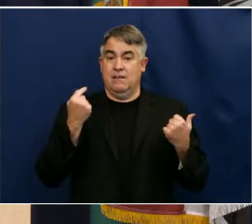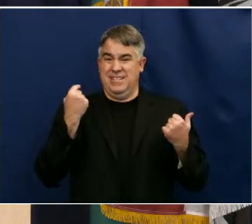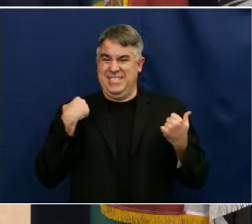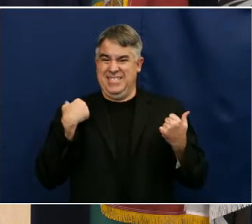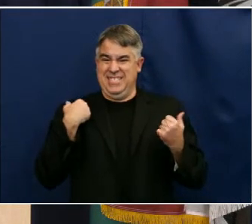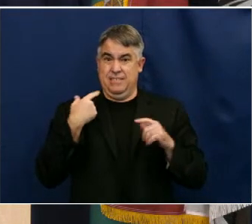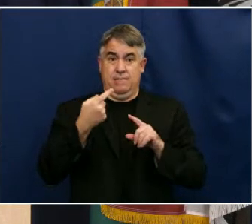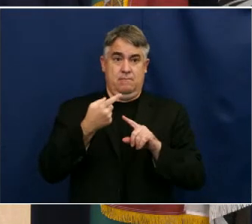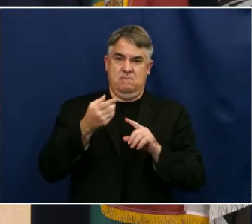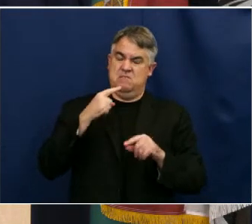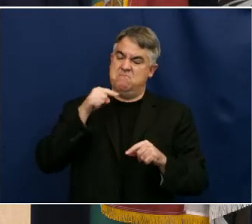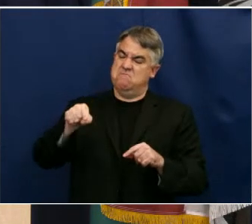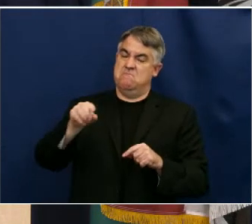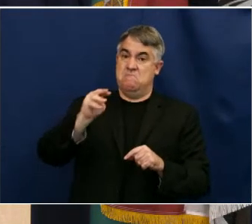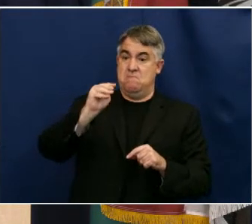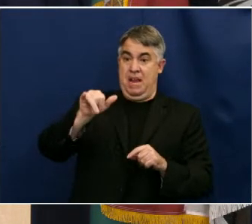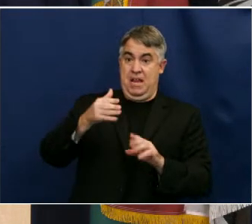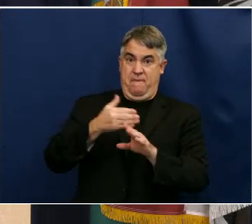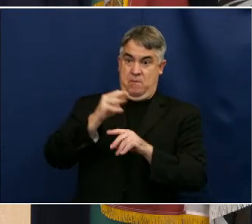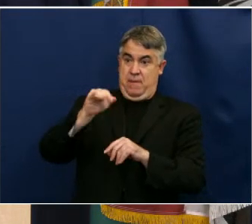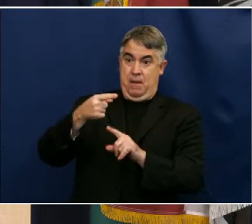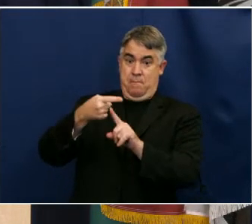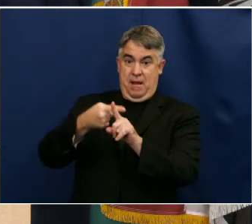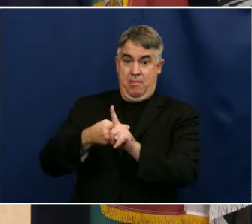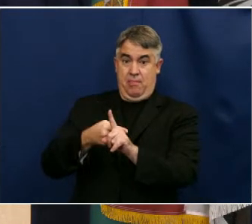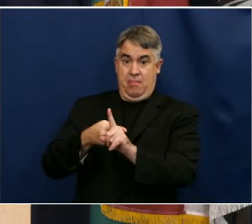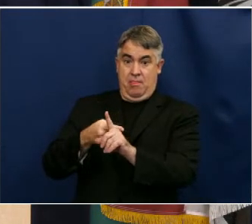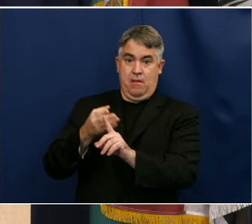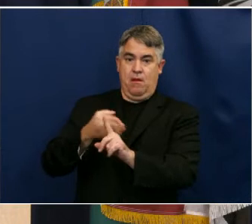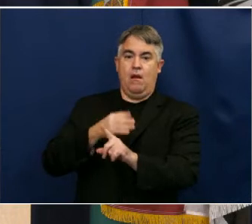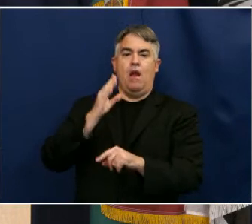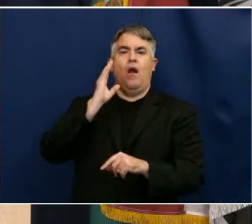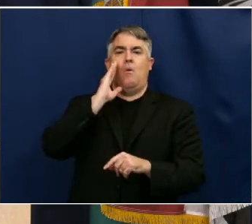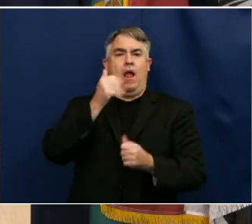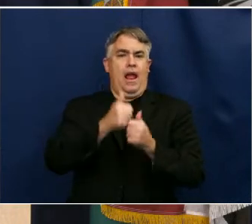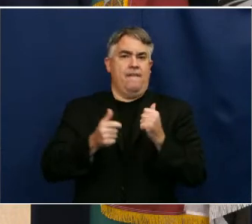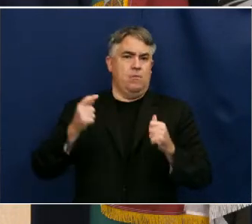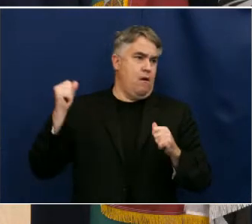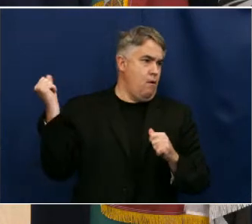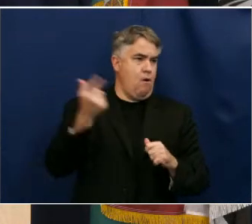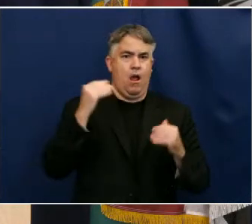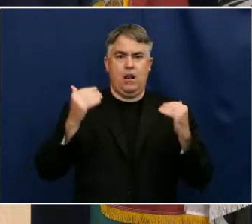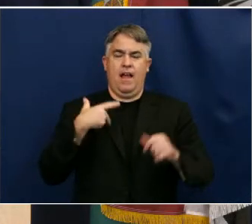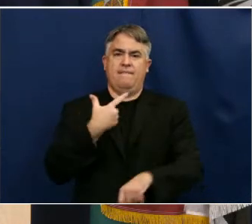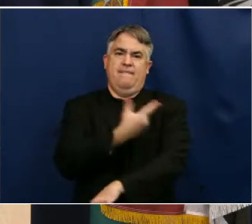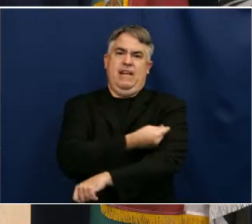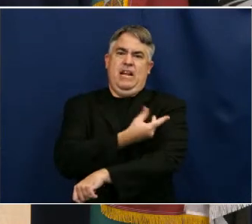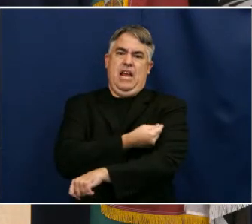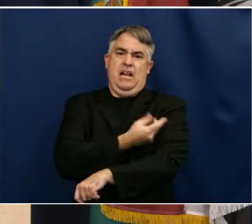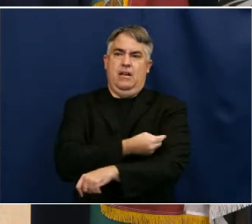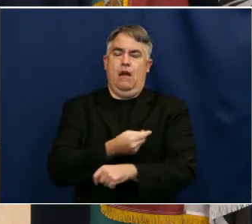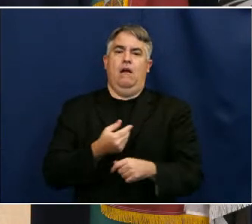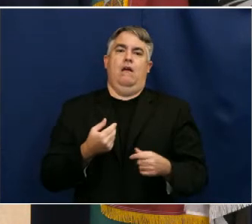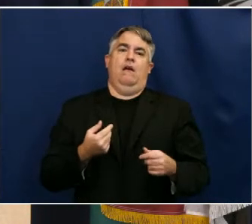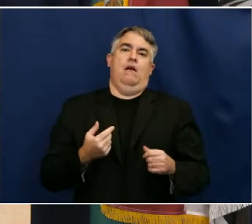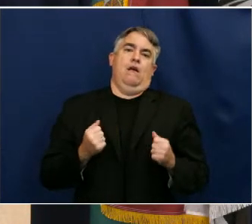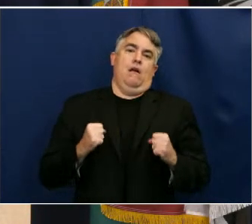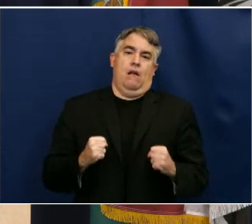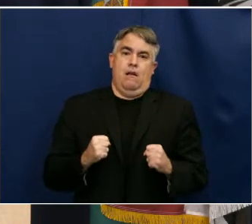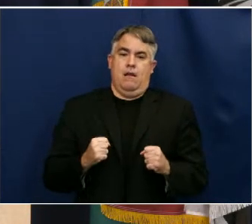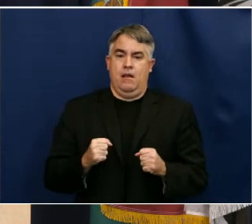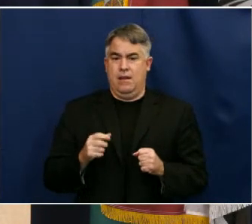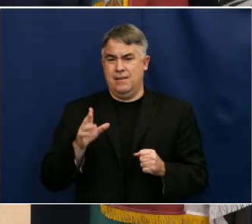I will be more excited when that increased supply of vaccines actually start arriving. We continue to have challenges and